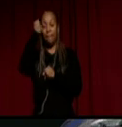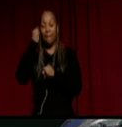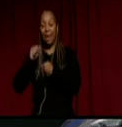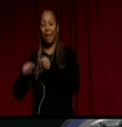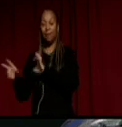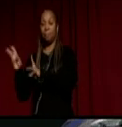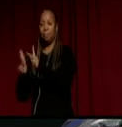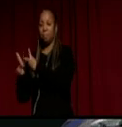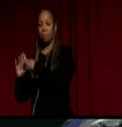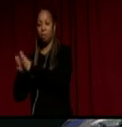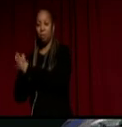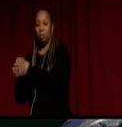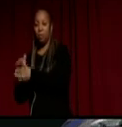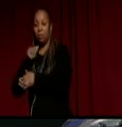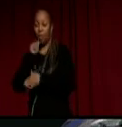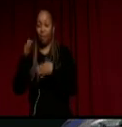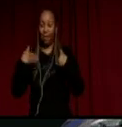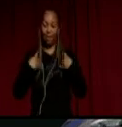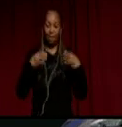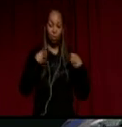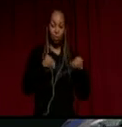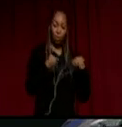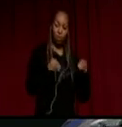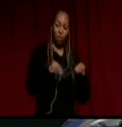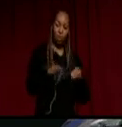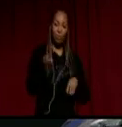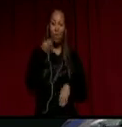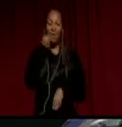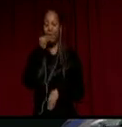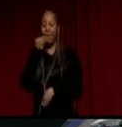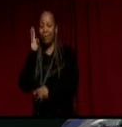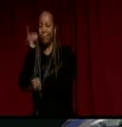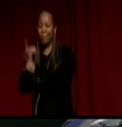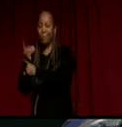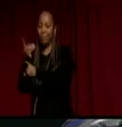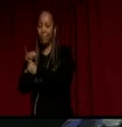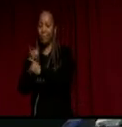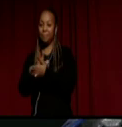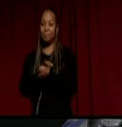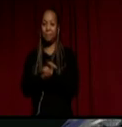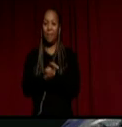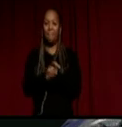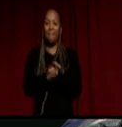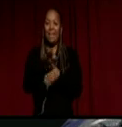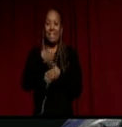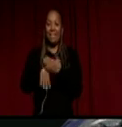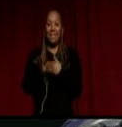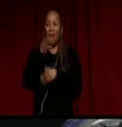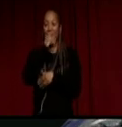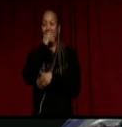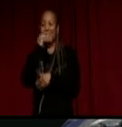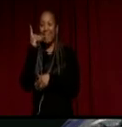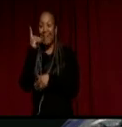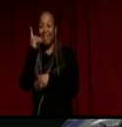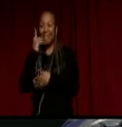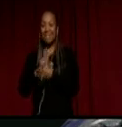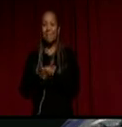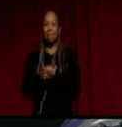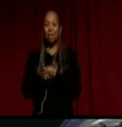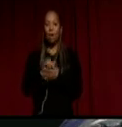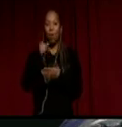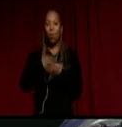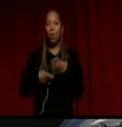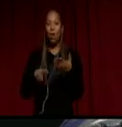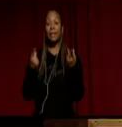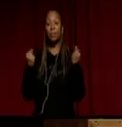community, we don't have stores, we're not eating properly, it's in our diet, it's in our, what can